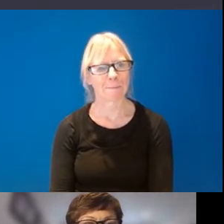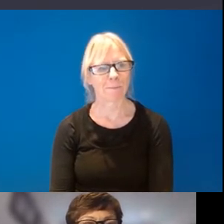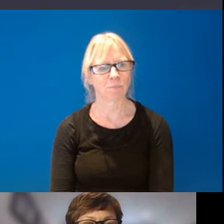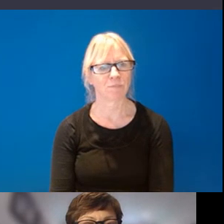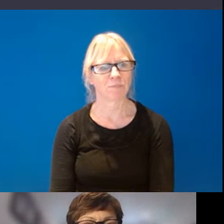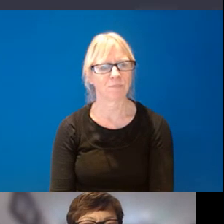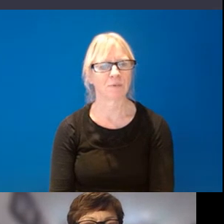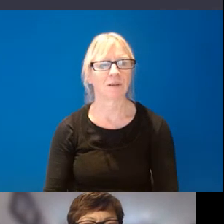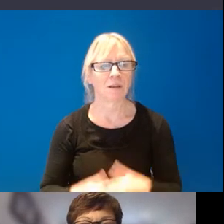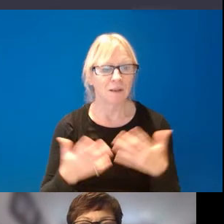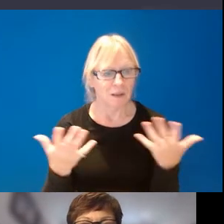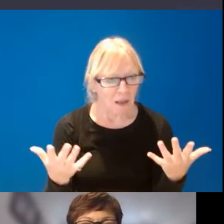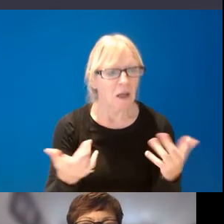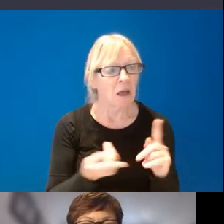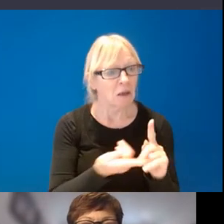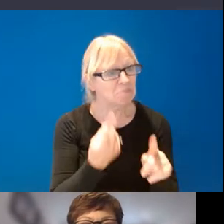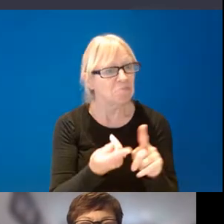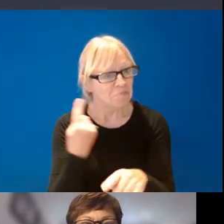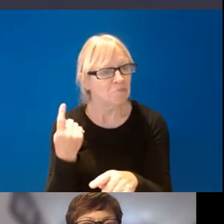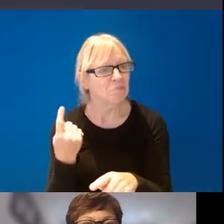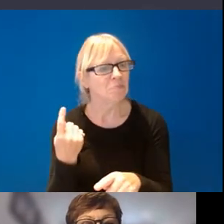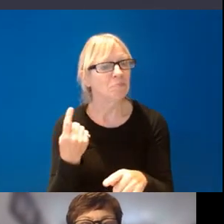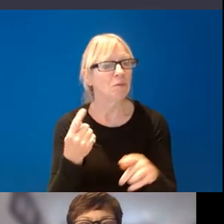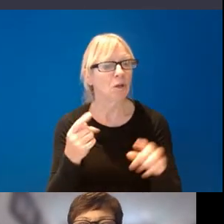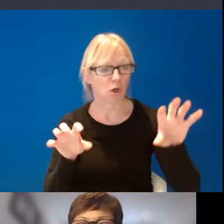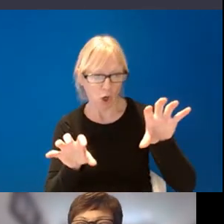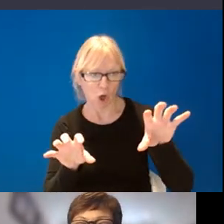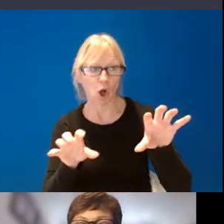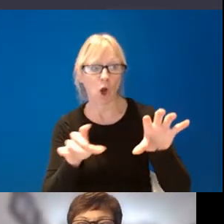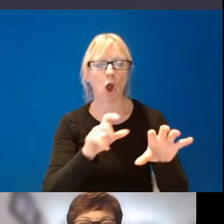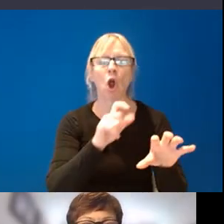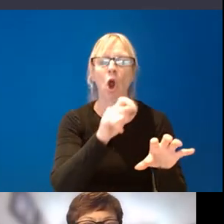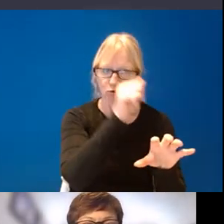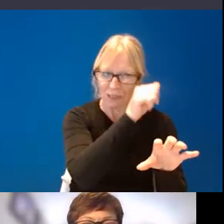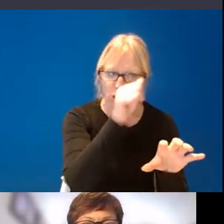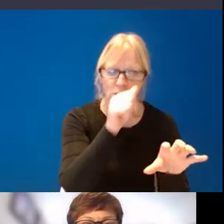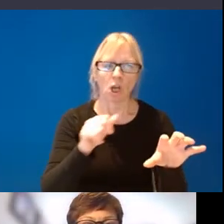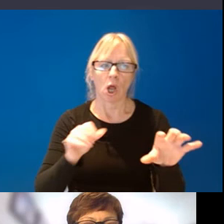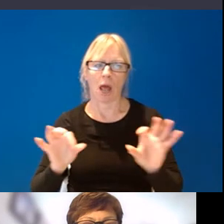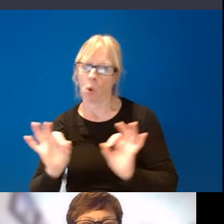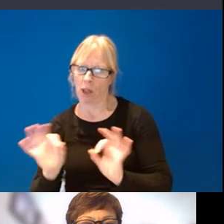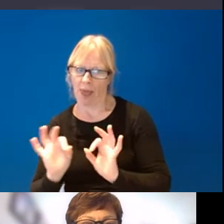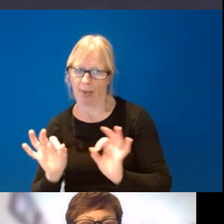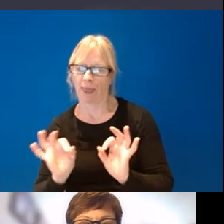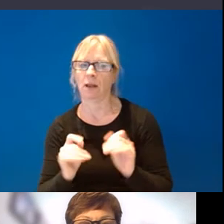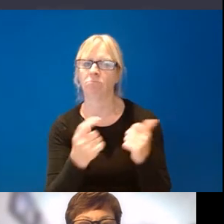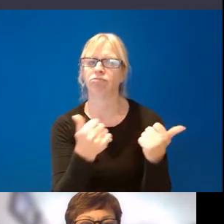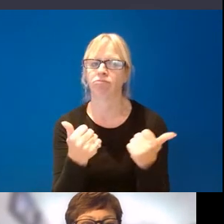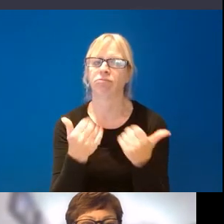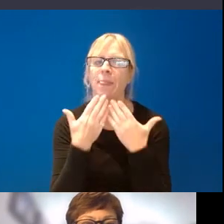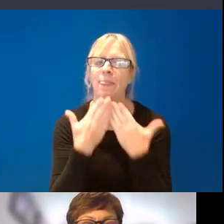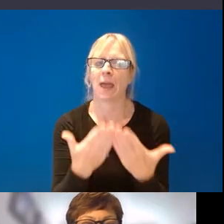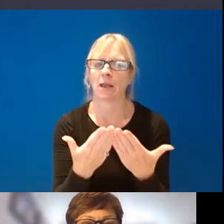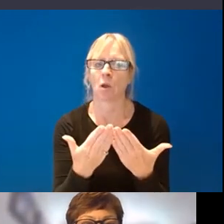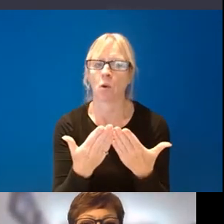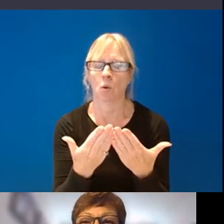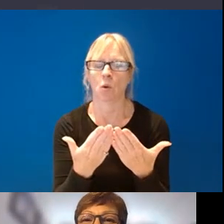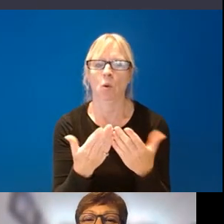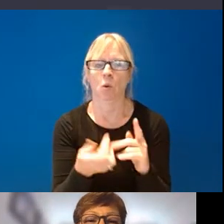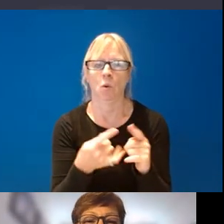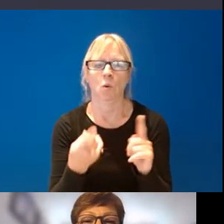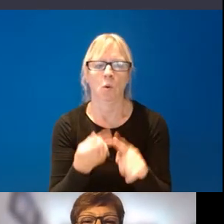So we've got a few clusters there around Christian group and people with no religion. That's great. Thank you for sharing. Let's move on to the next